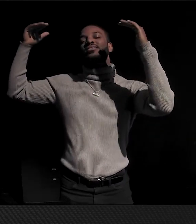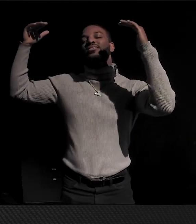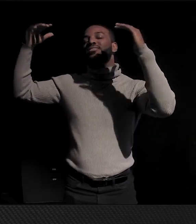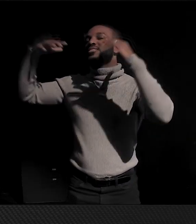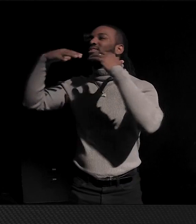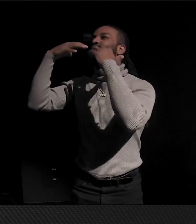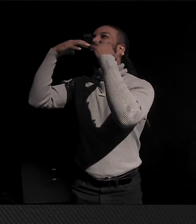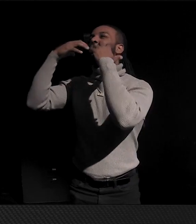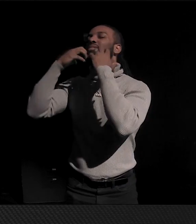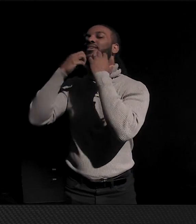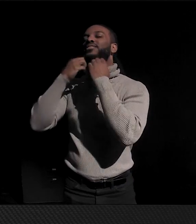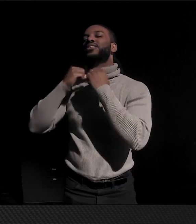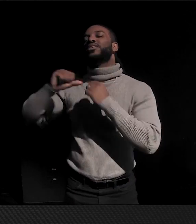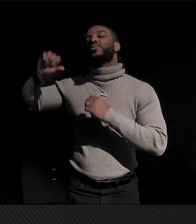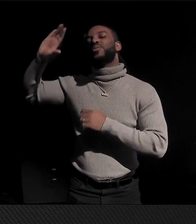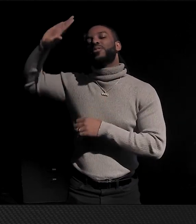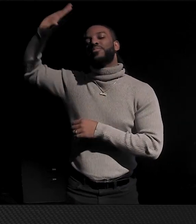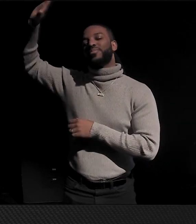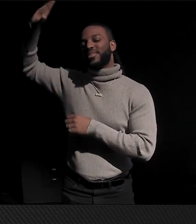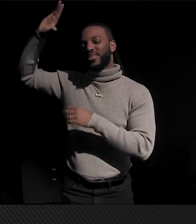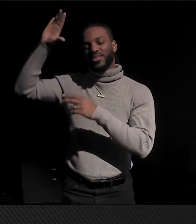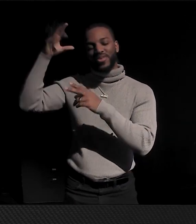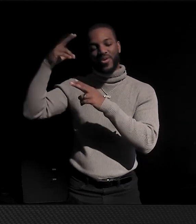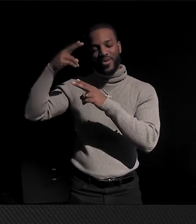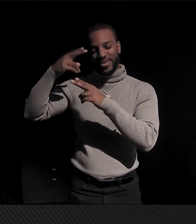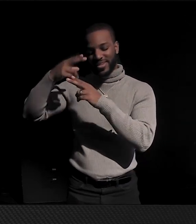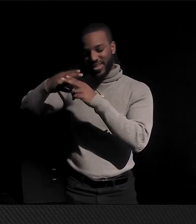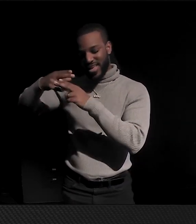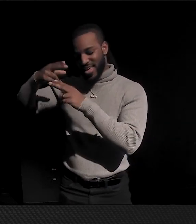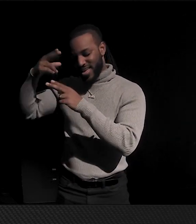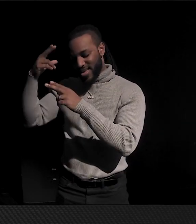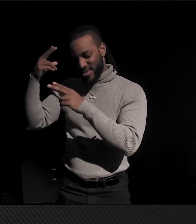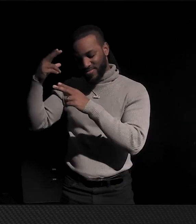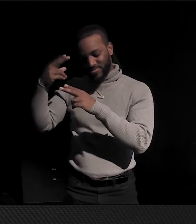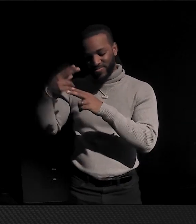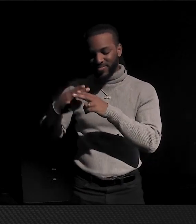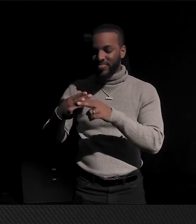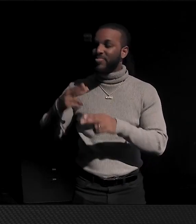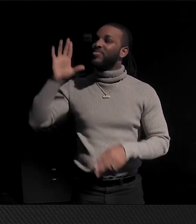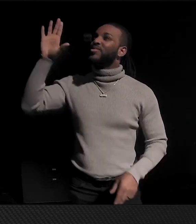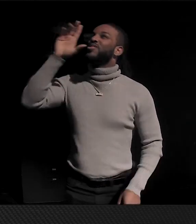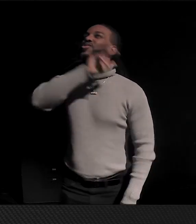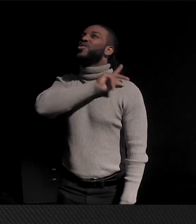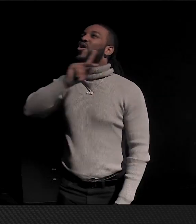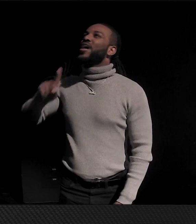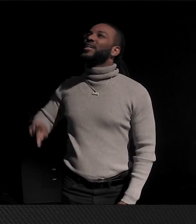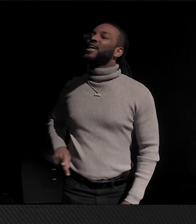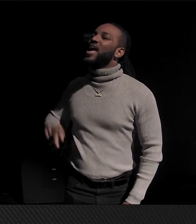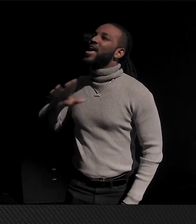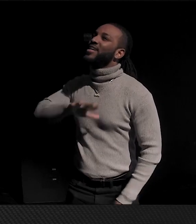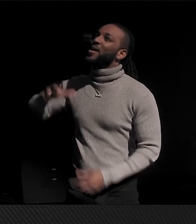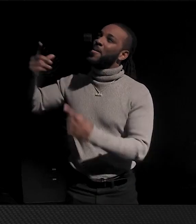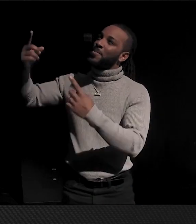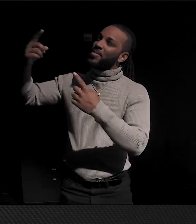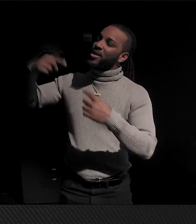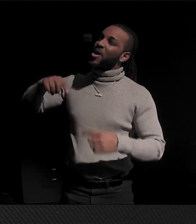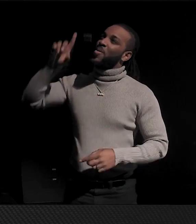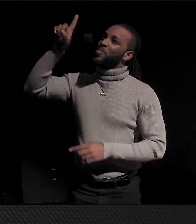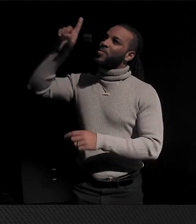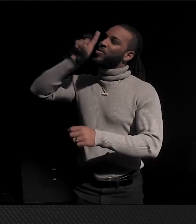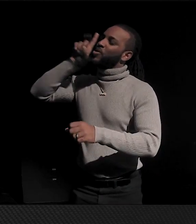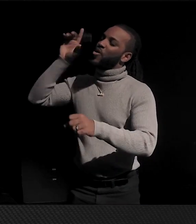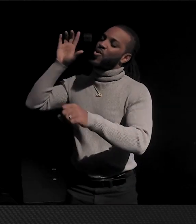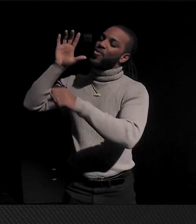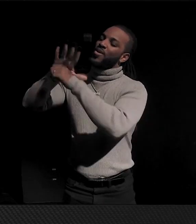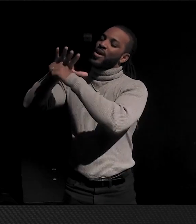heaven, blessed will be your name. For your kingdom